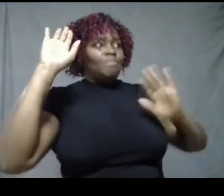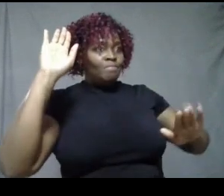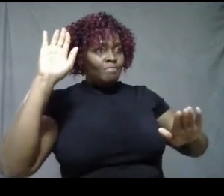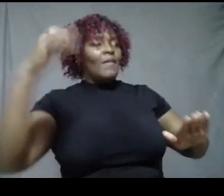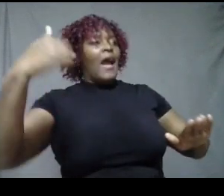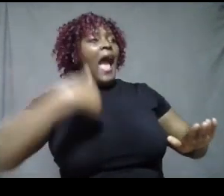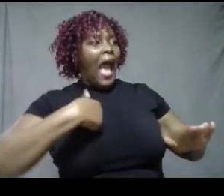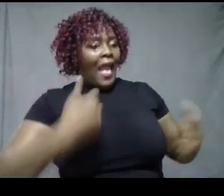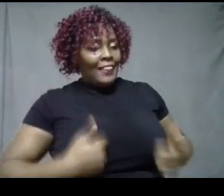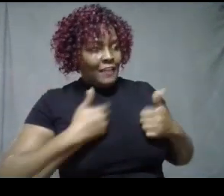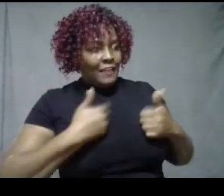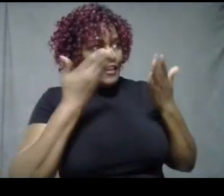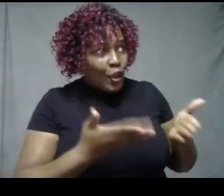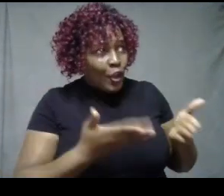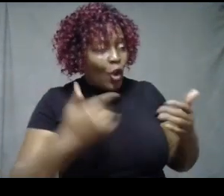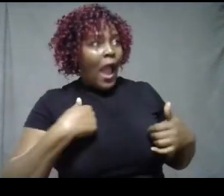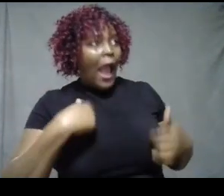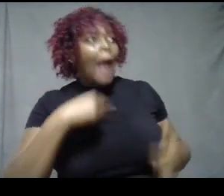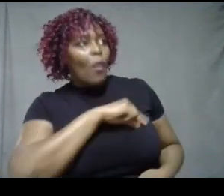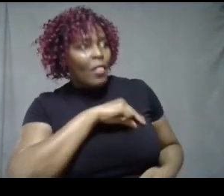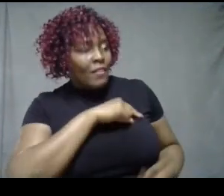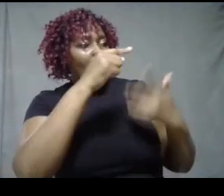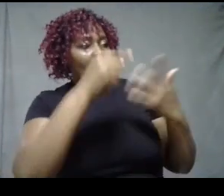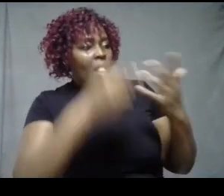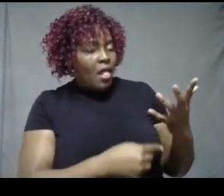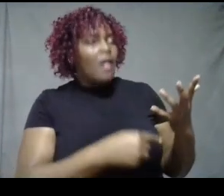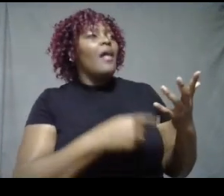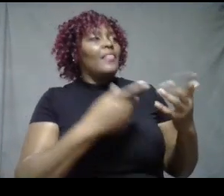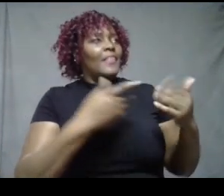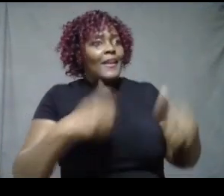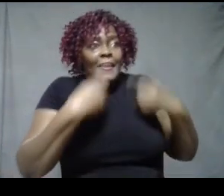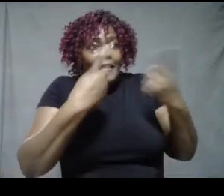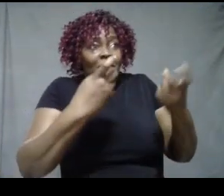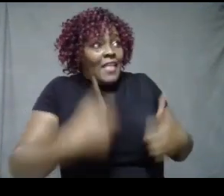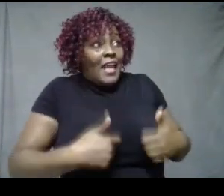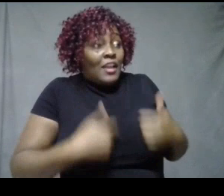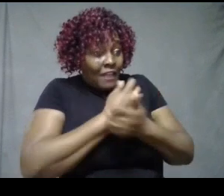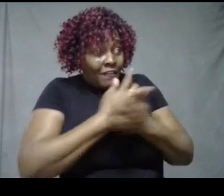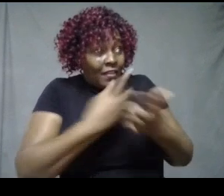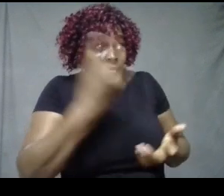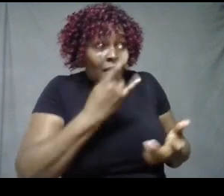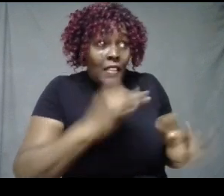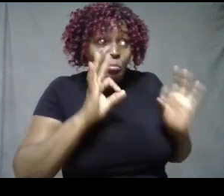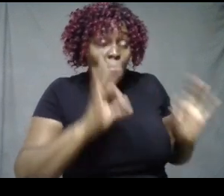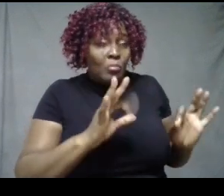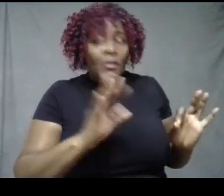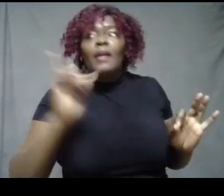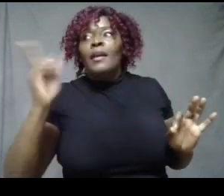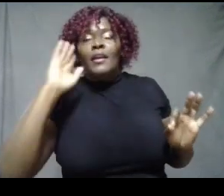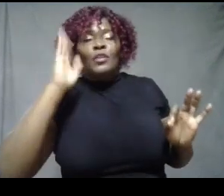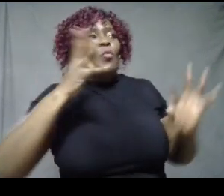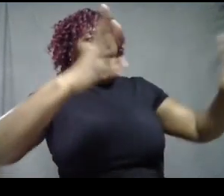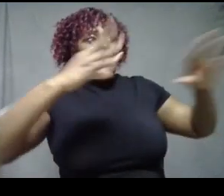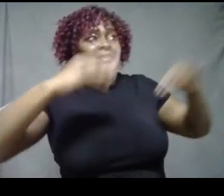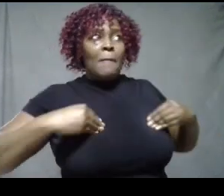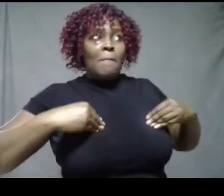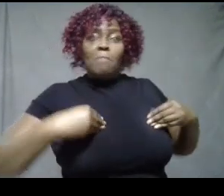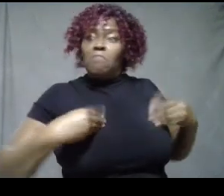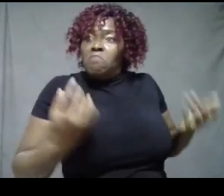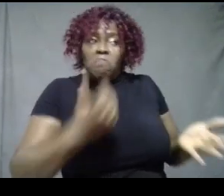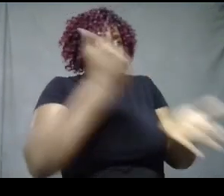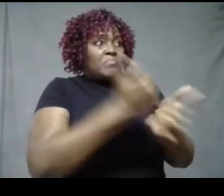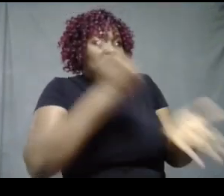the information, and everything appears on his face to be sufficient, she accepts that and qualifies the candidate. There